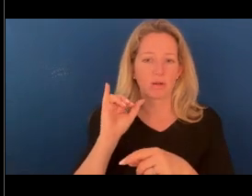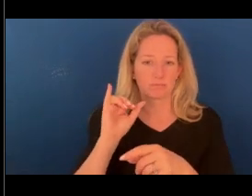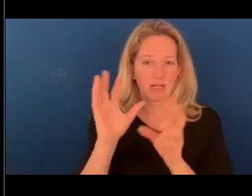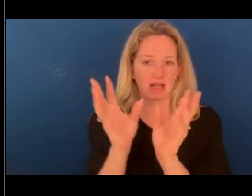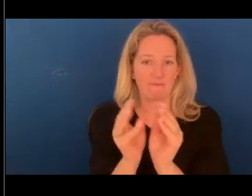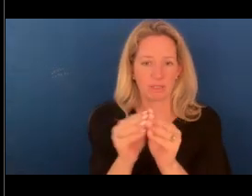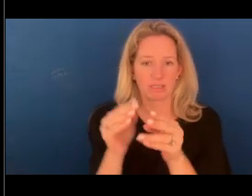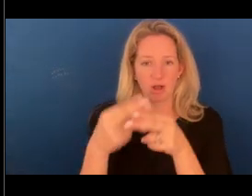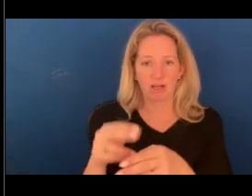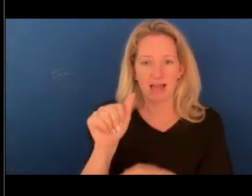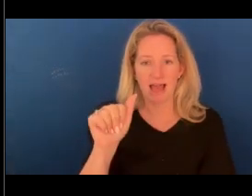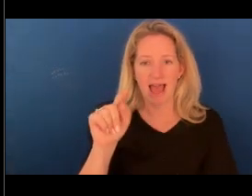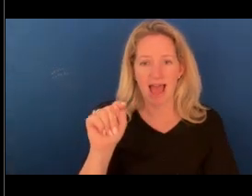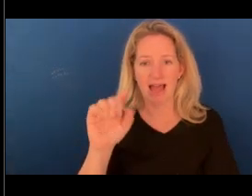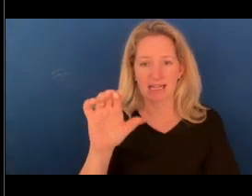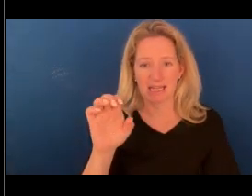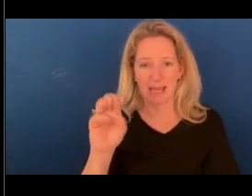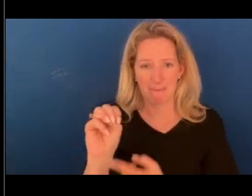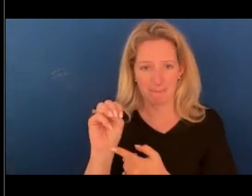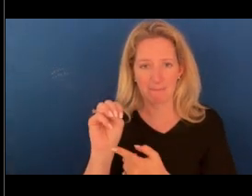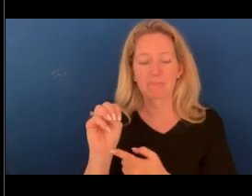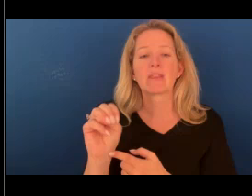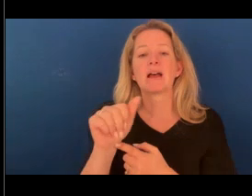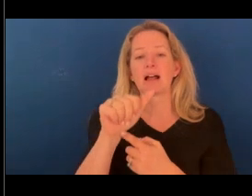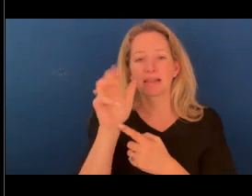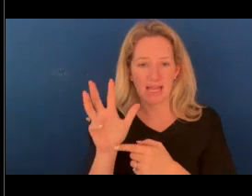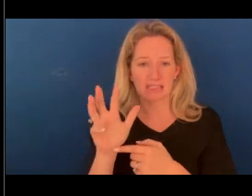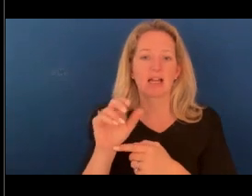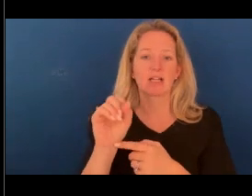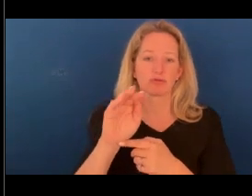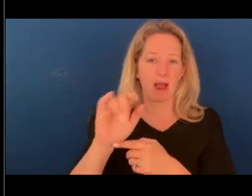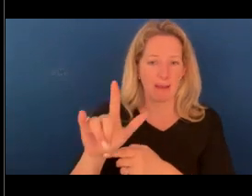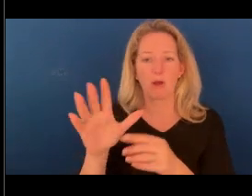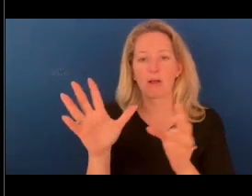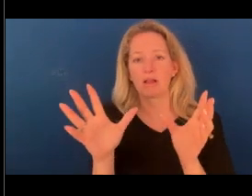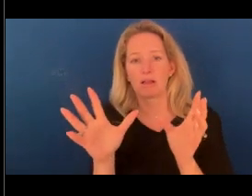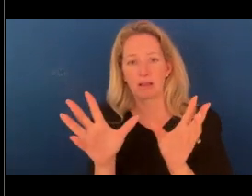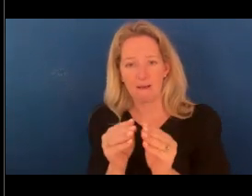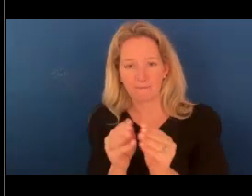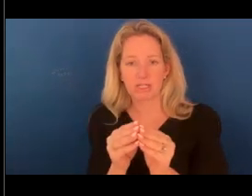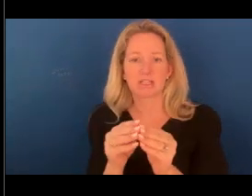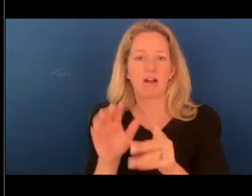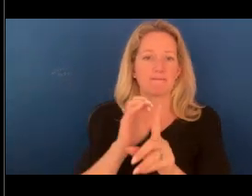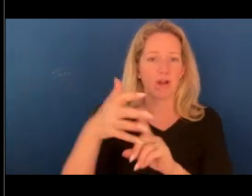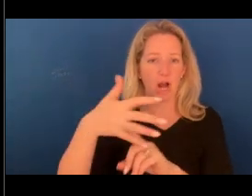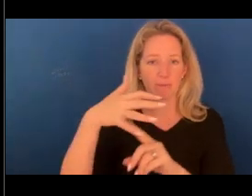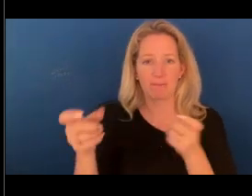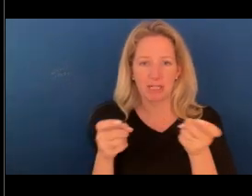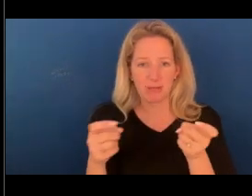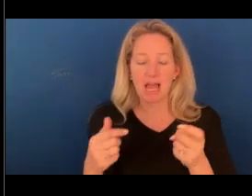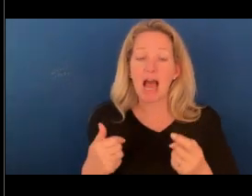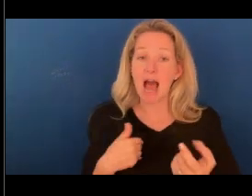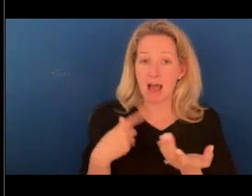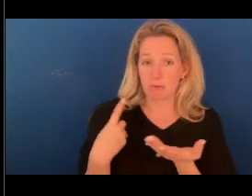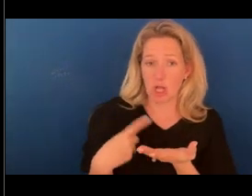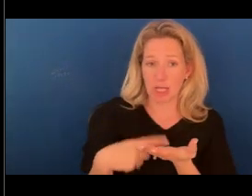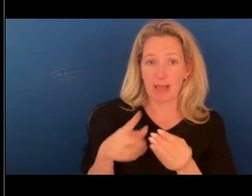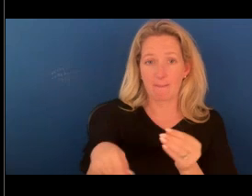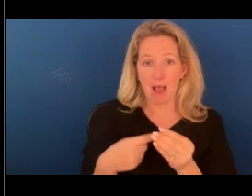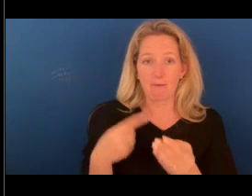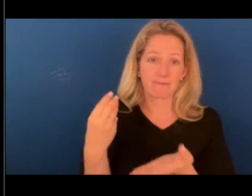called ATCEM, which is the Alaska Tribal Conference on Environmental Management. And I was talking about marine debris and funding and all